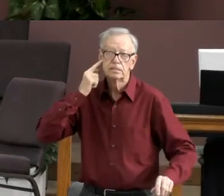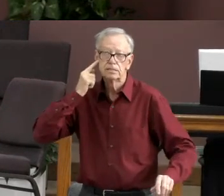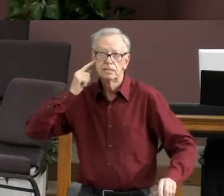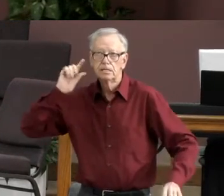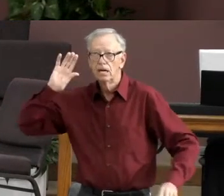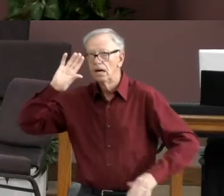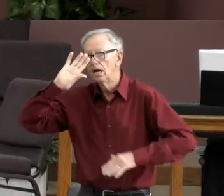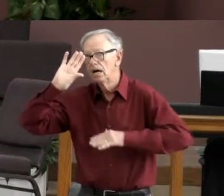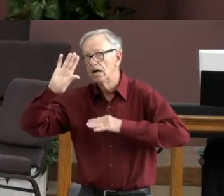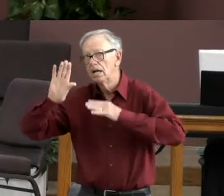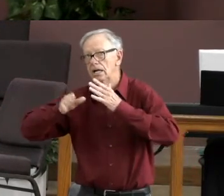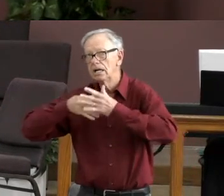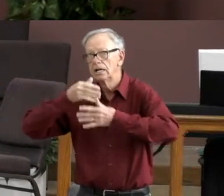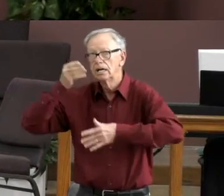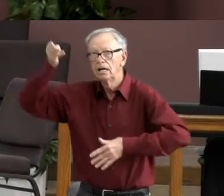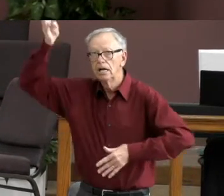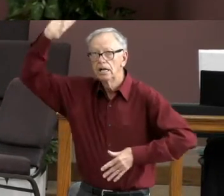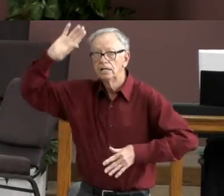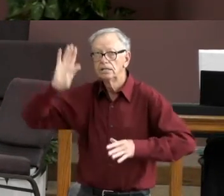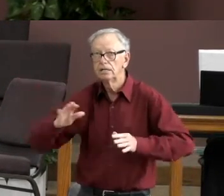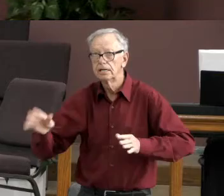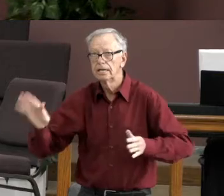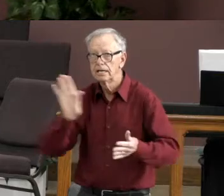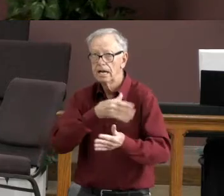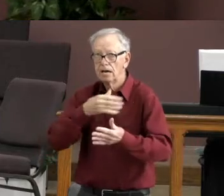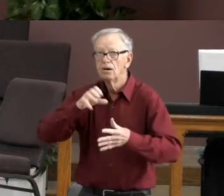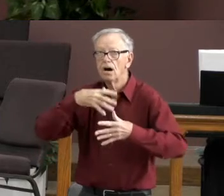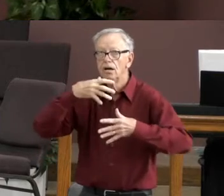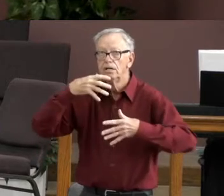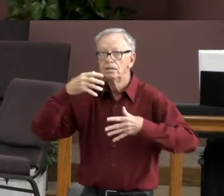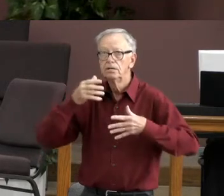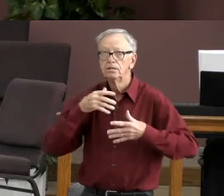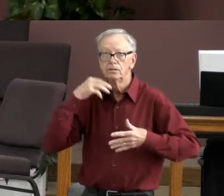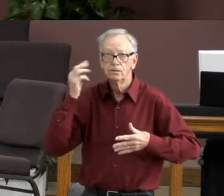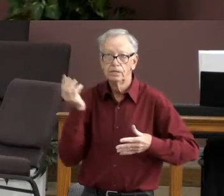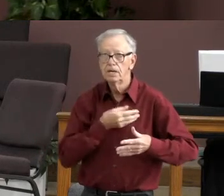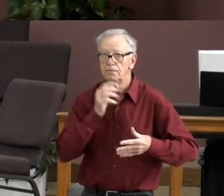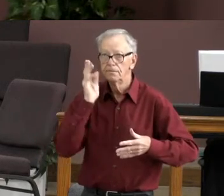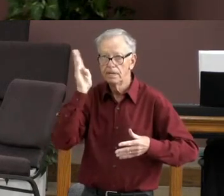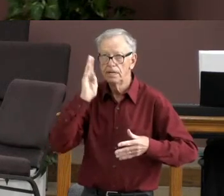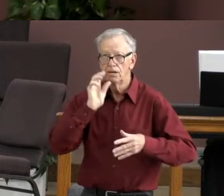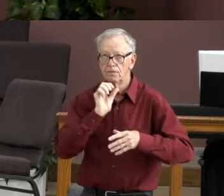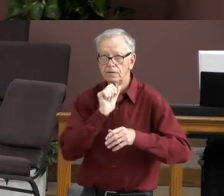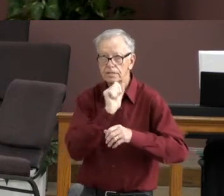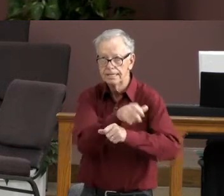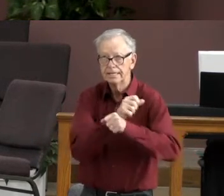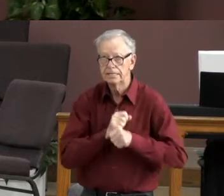hear all God's children singing. We will not be